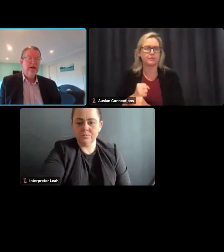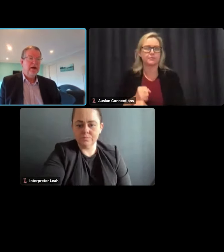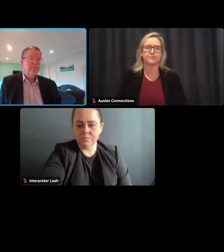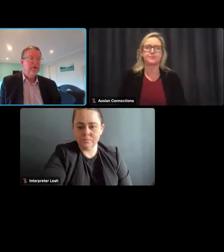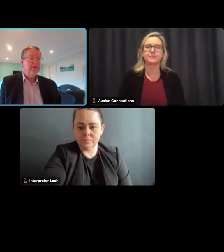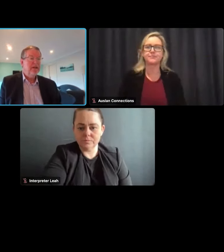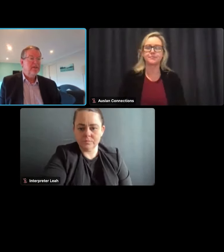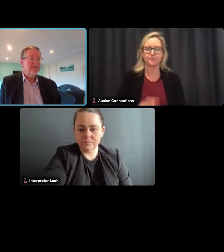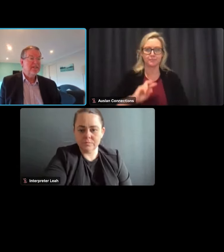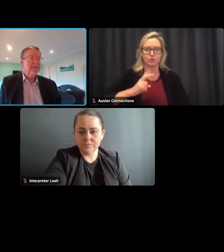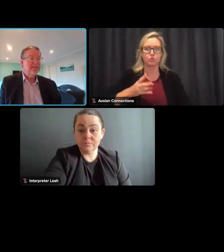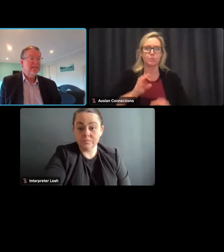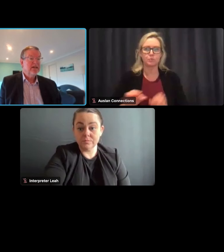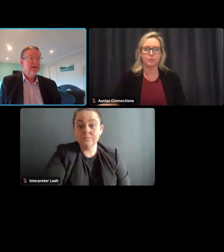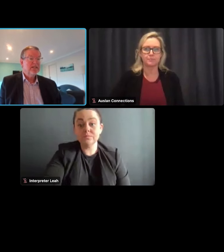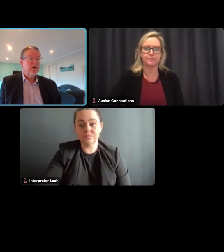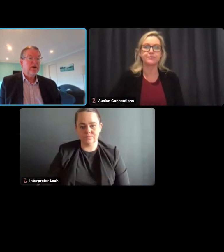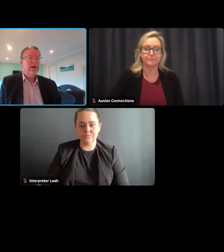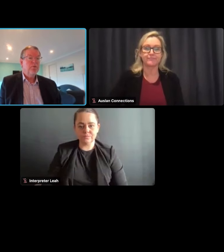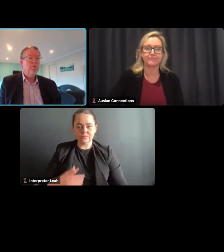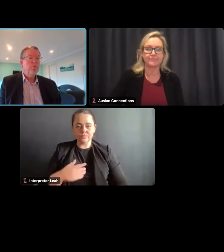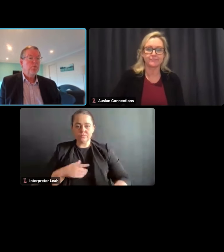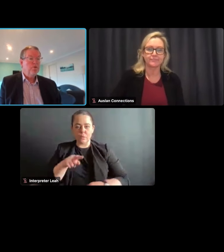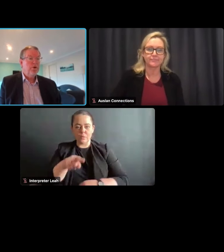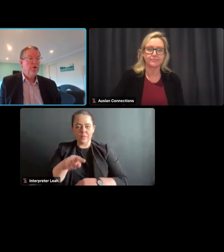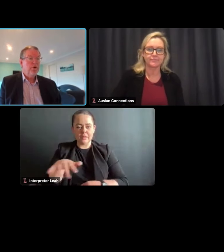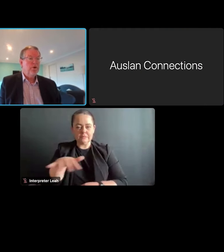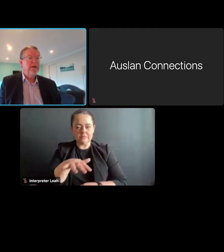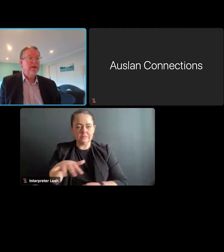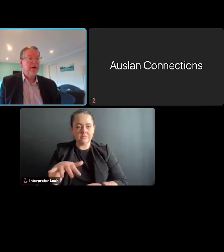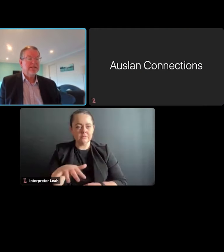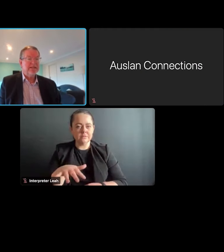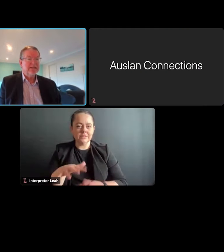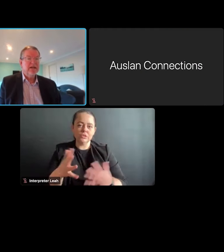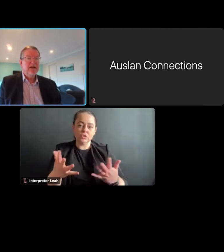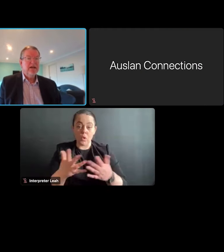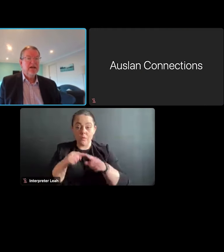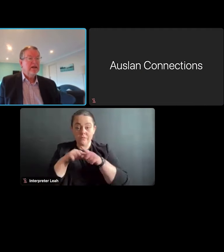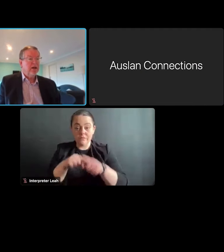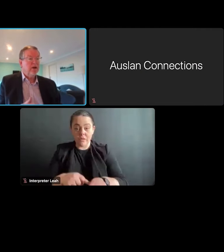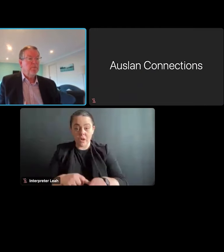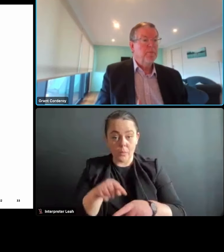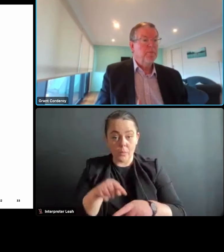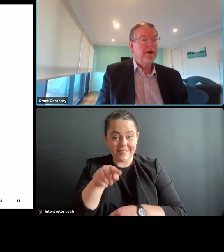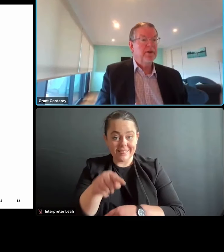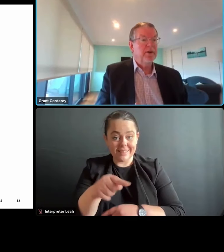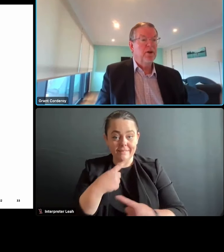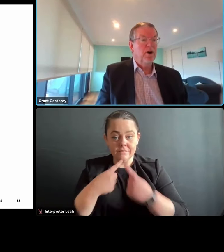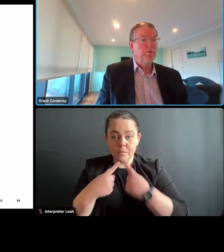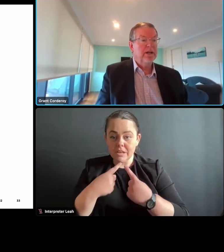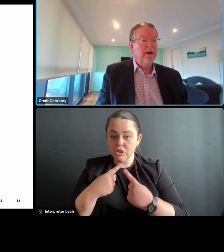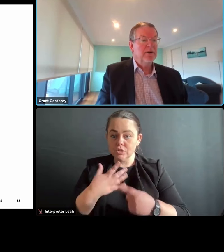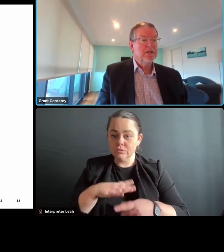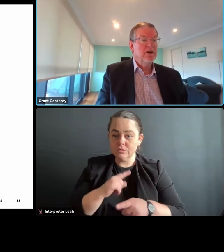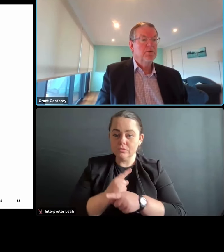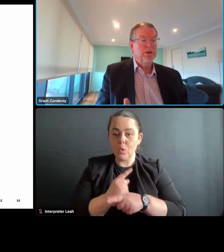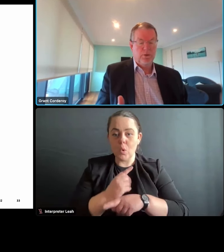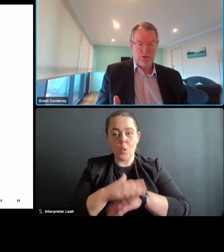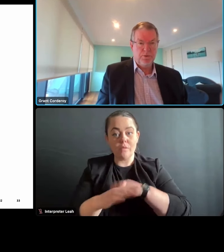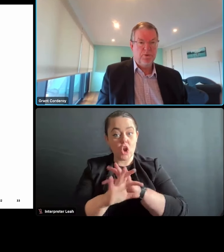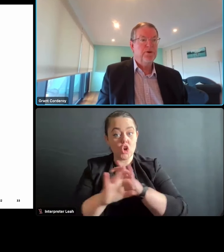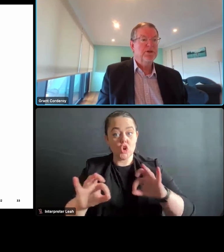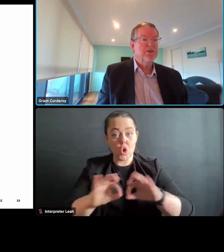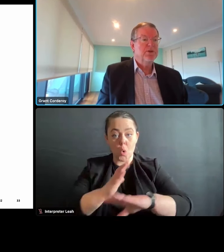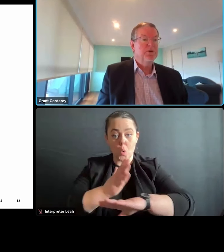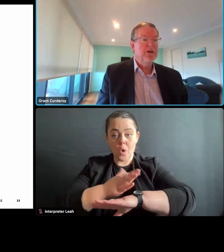Commission in this sense. So again, treat it on that basis. Now make a comment about the non-worked hours, which